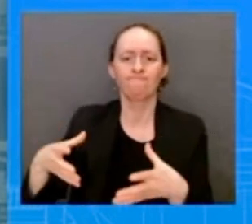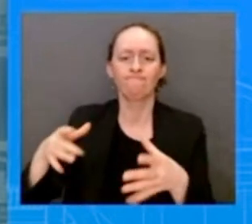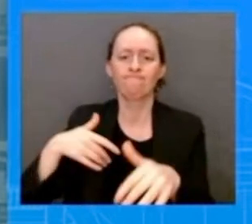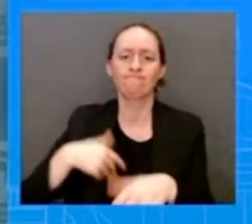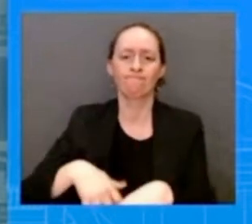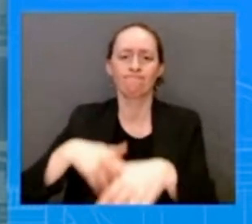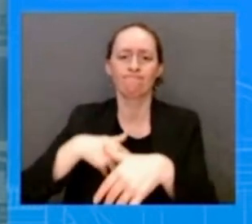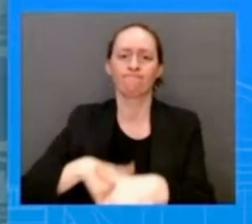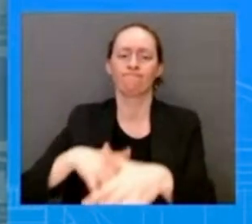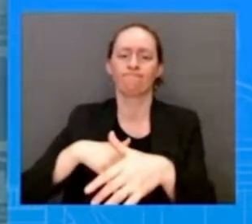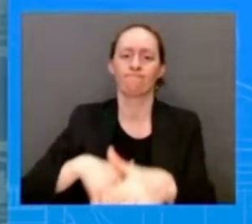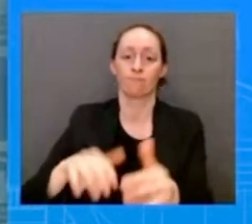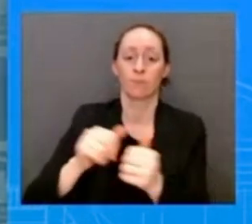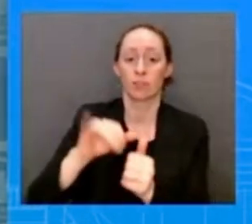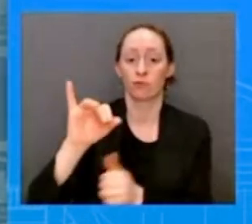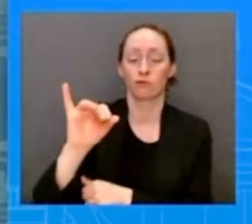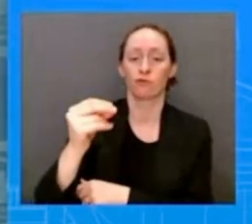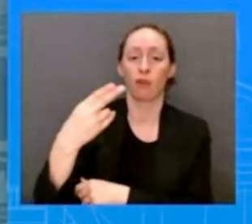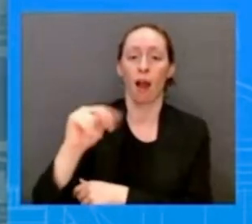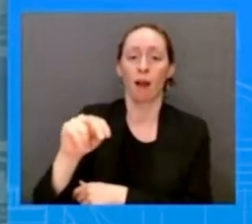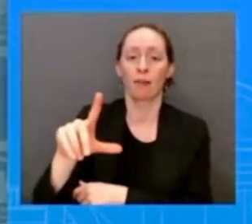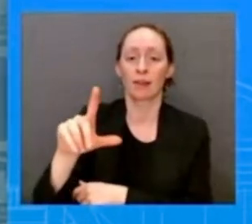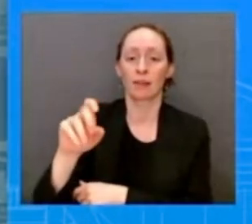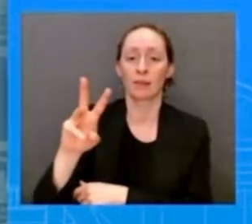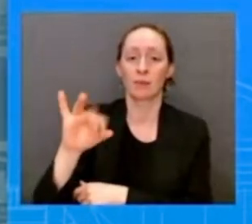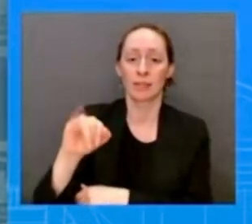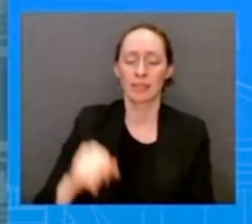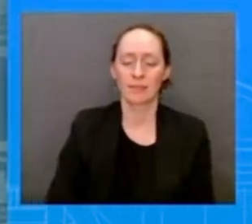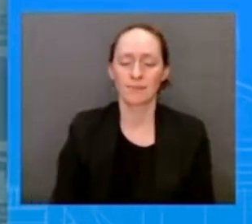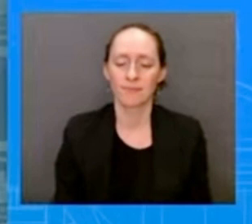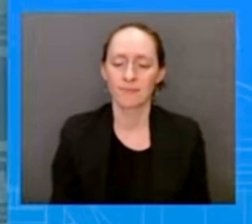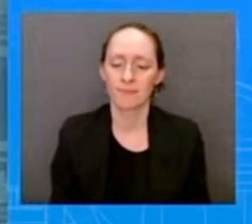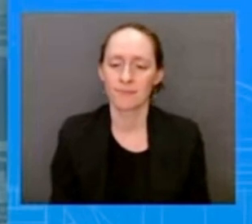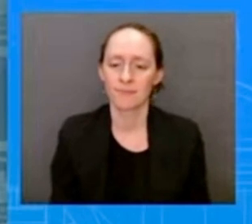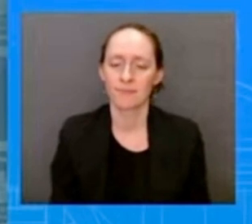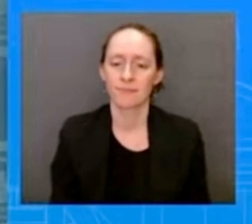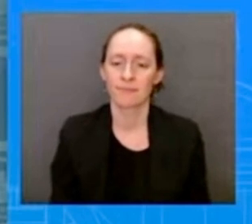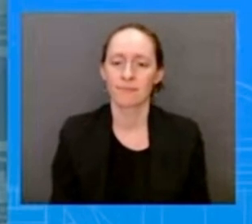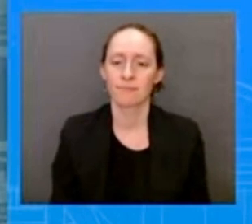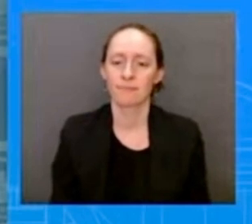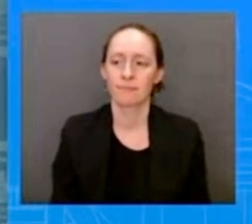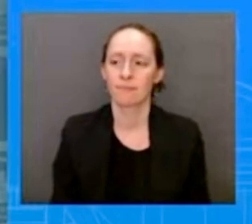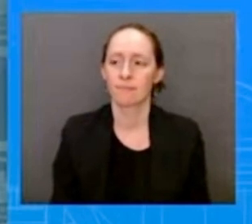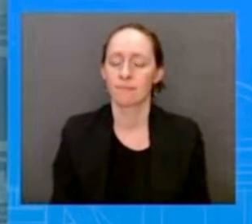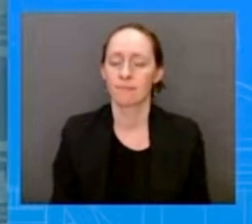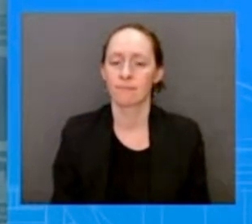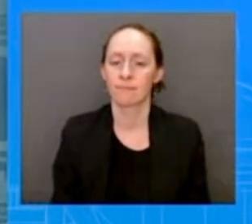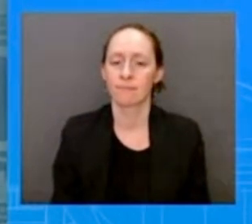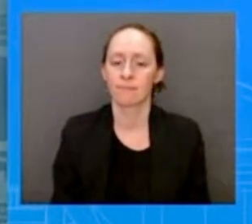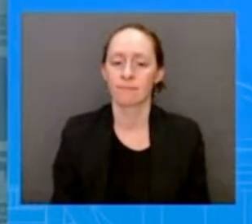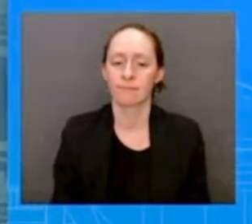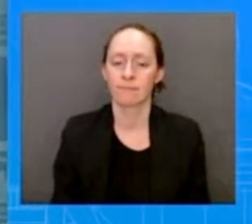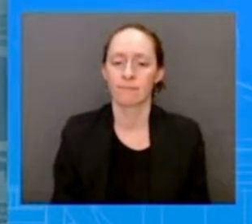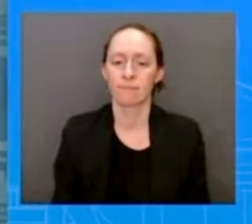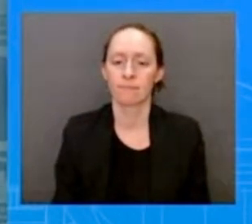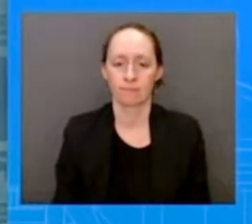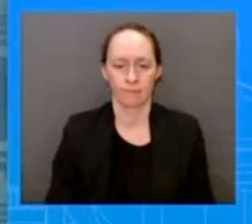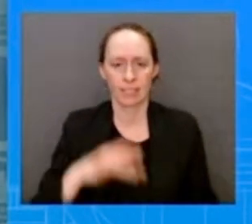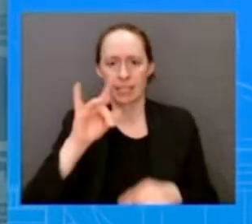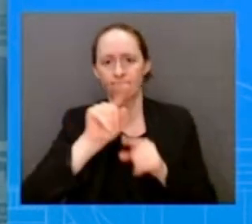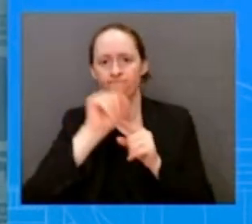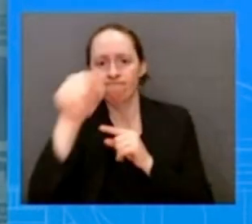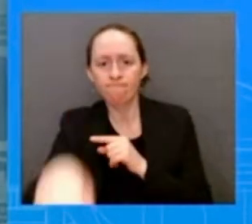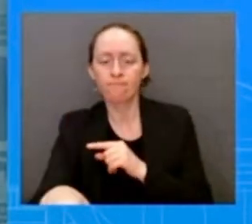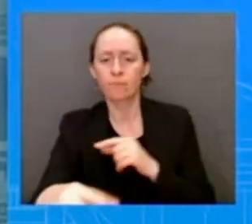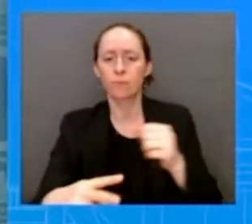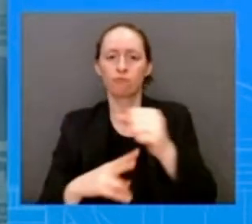had an opportunity to go to the bridge, had an opportunity to go to the church, and do this with then